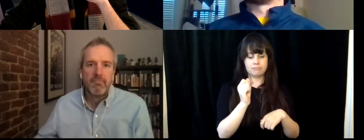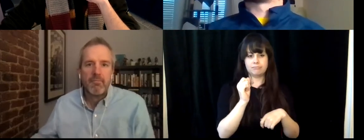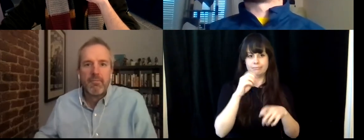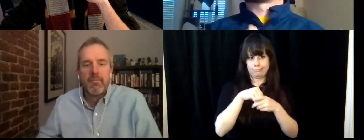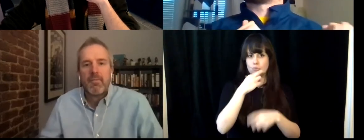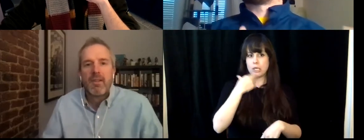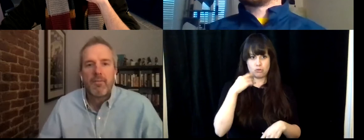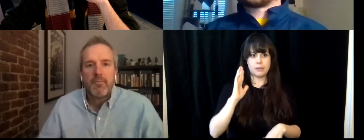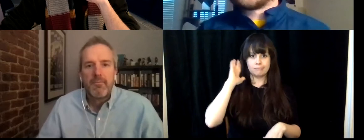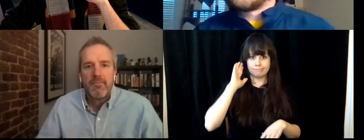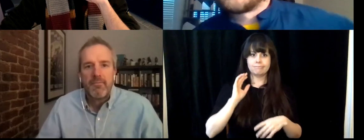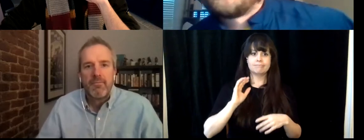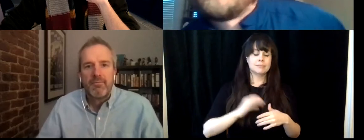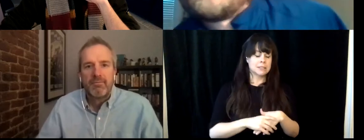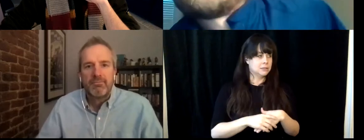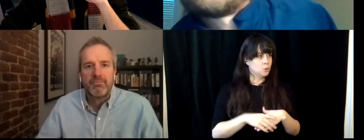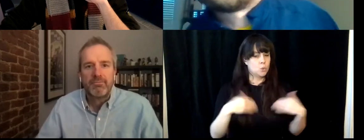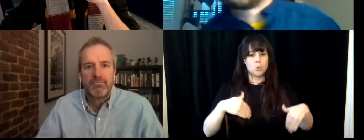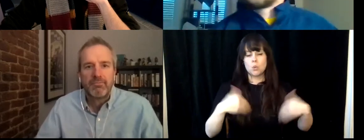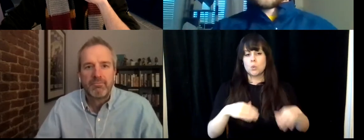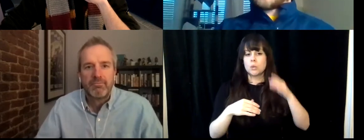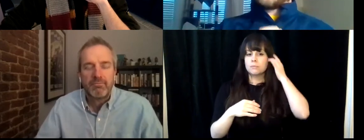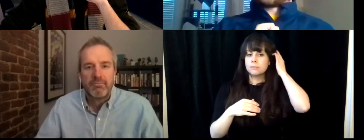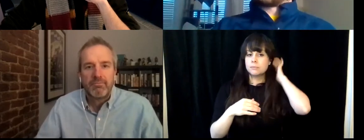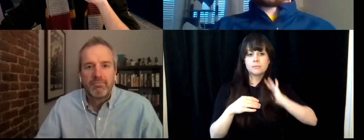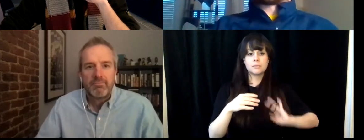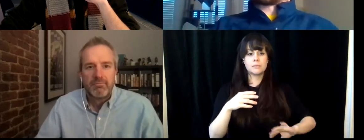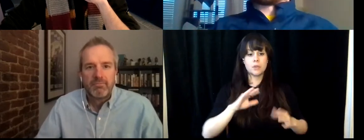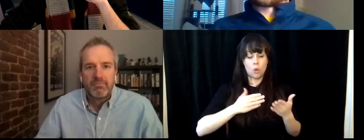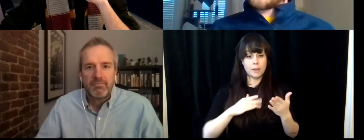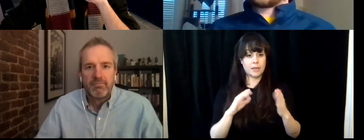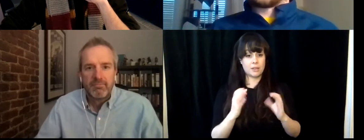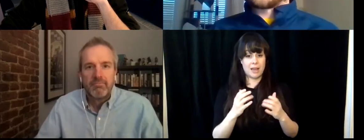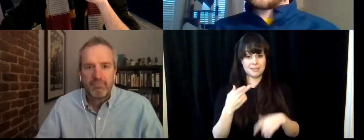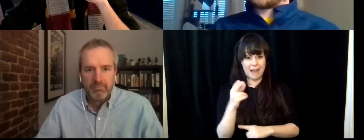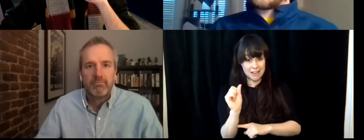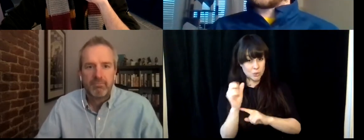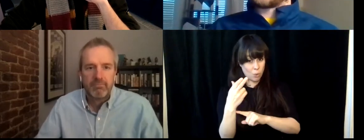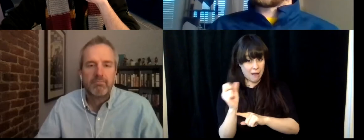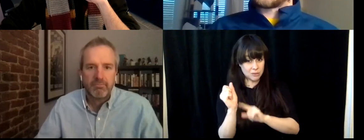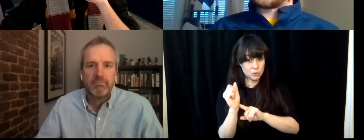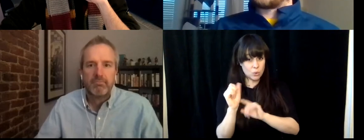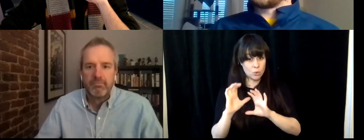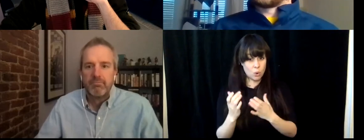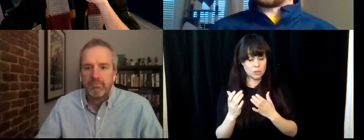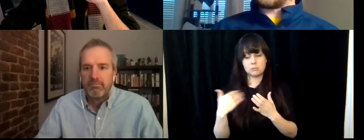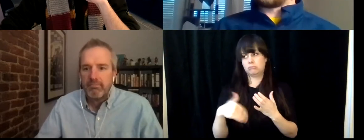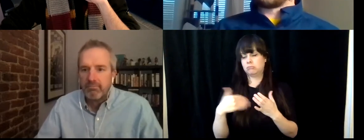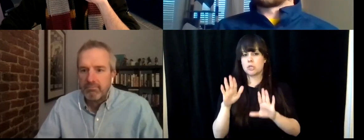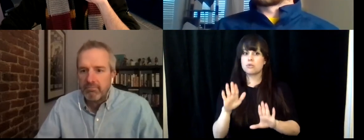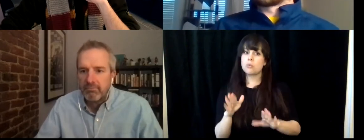it's doing like a culinary class in high school is a great, great way to check it out.